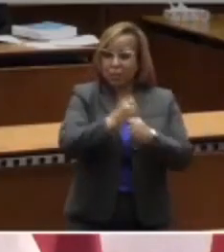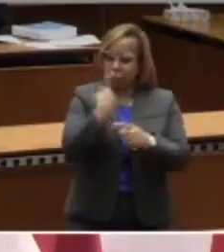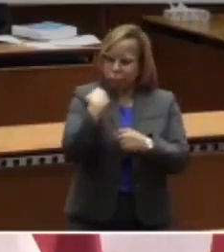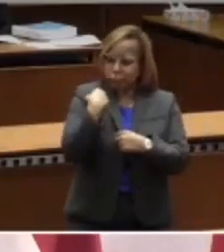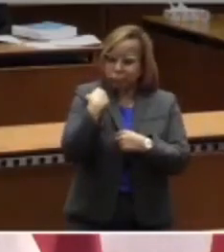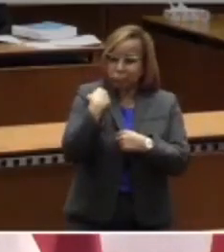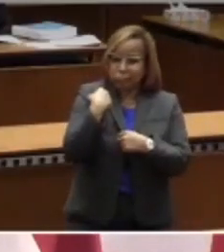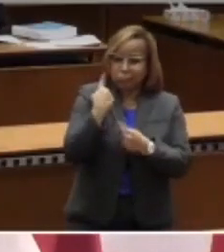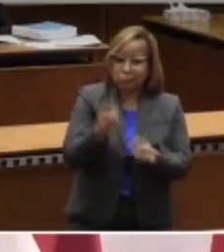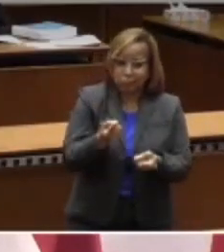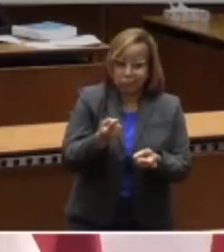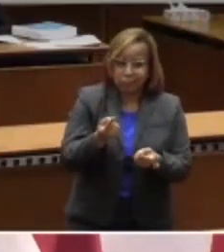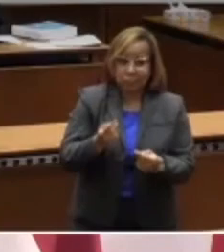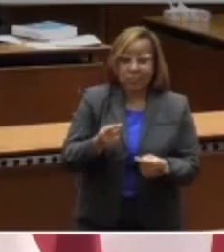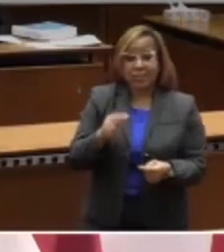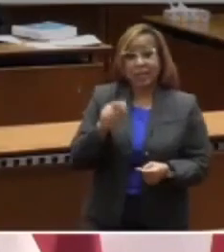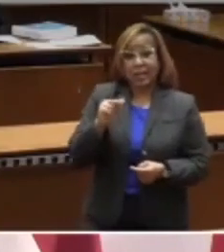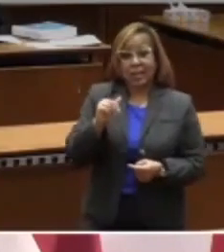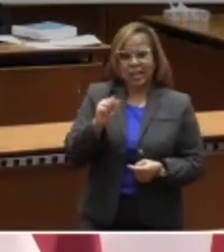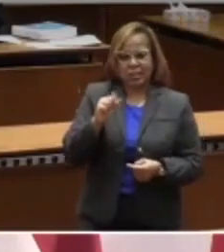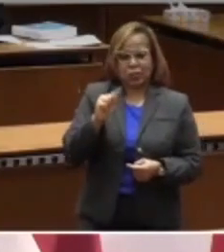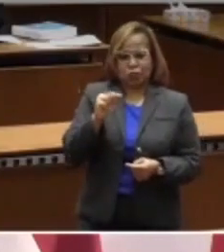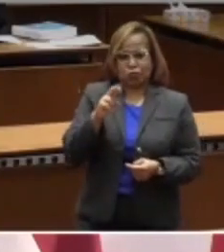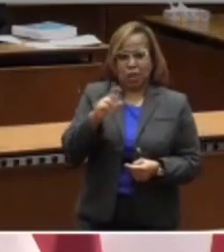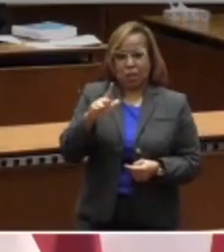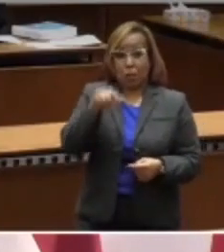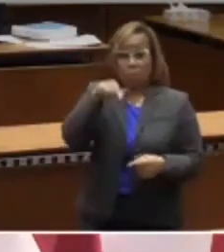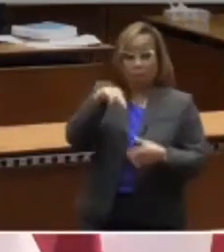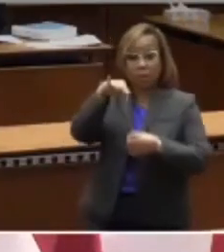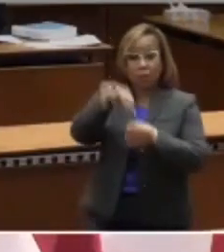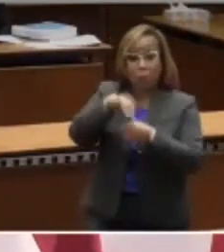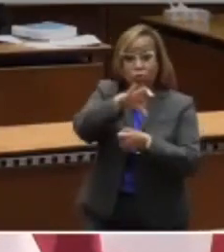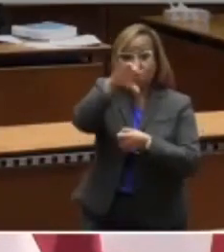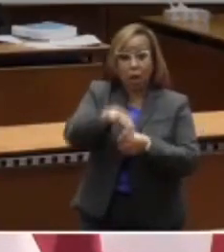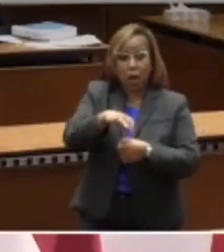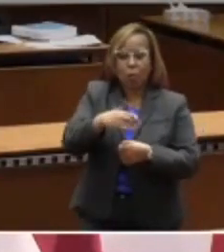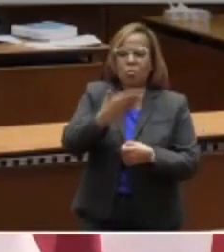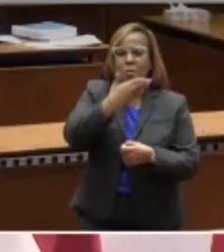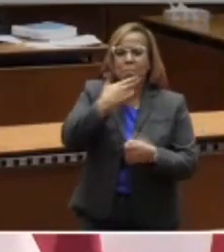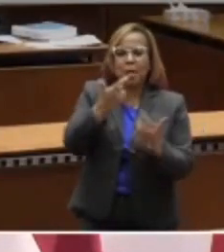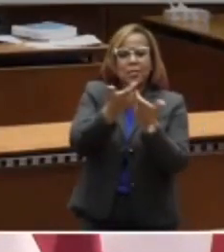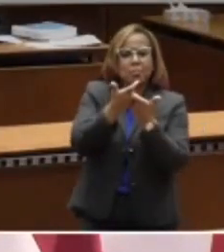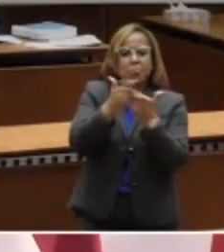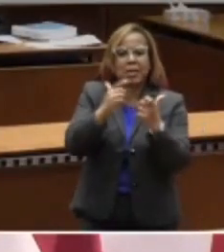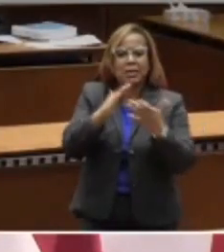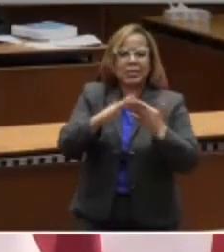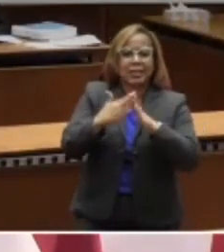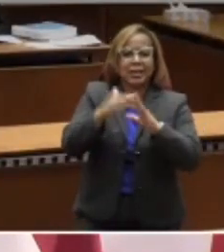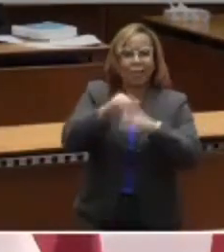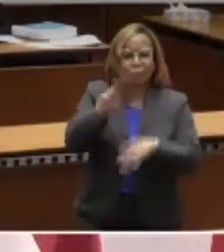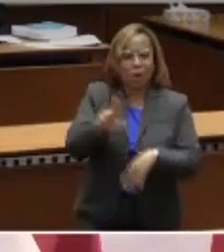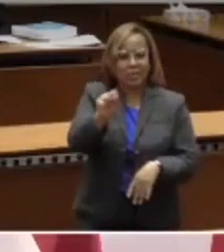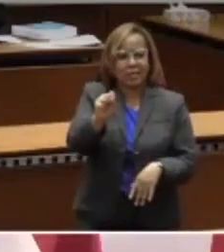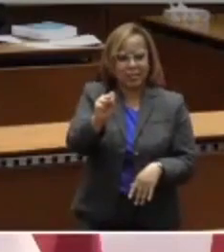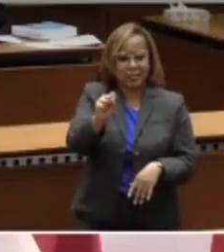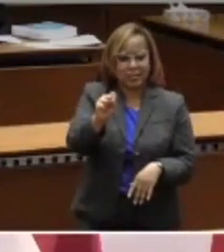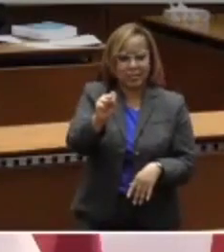row, Condé Nast Traveler voted Chicago the best big city in the United